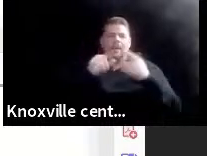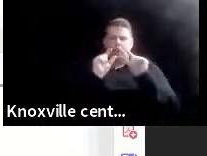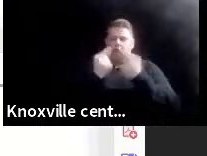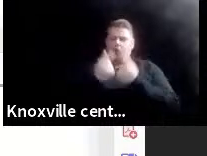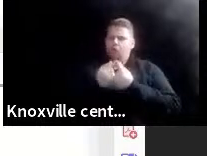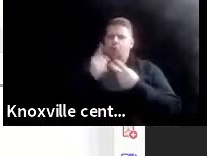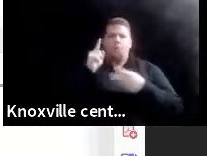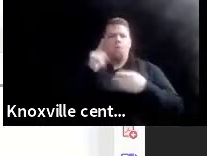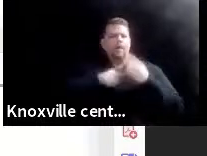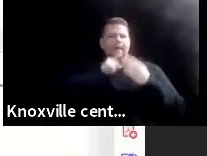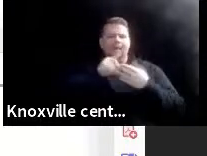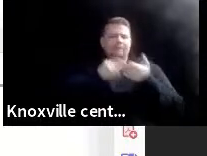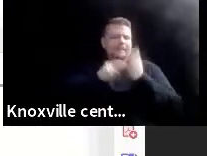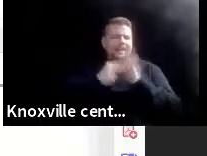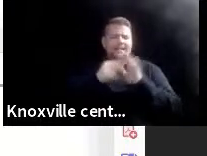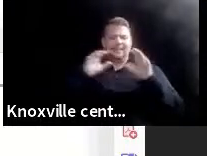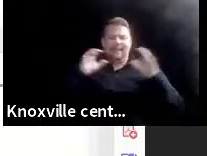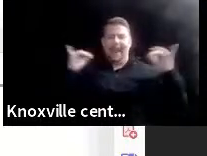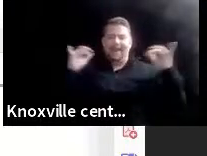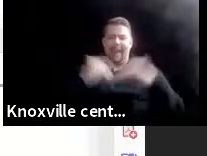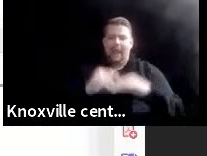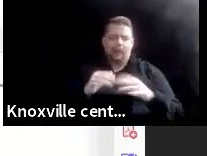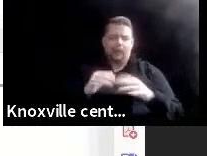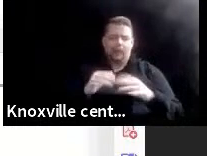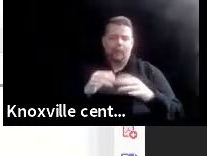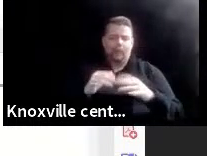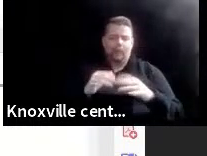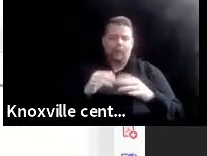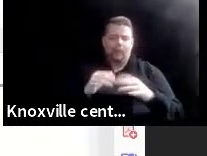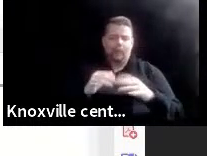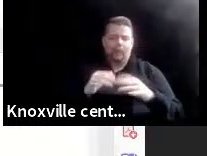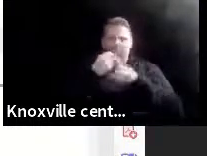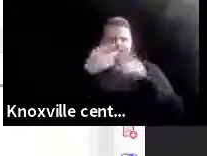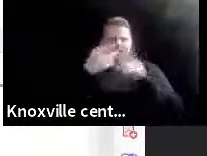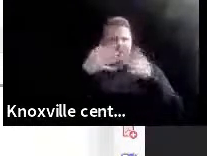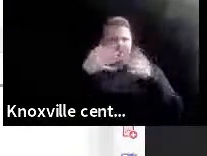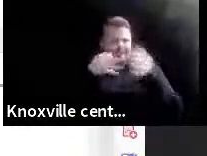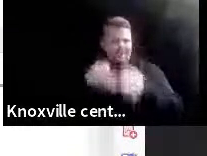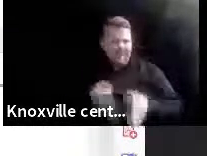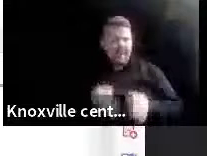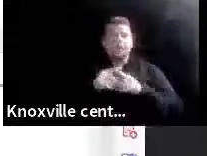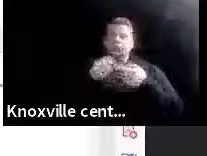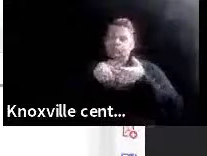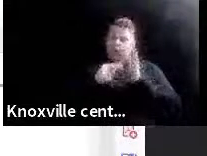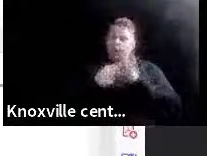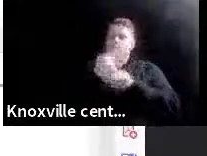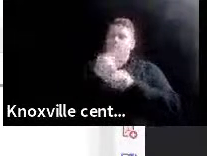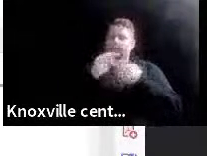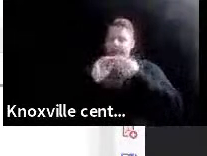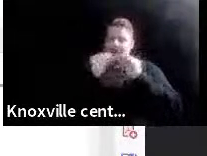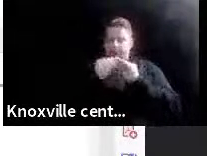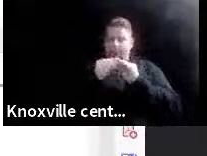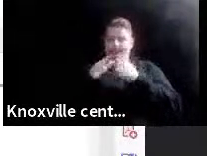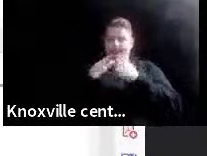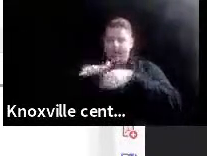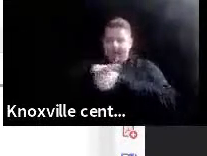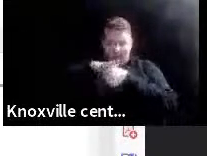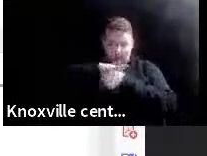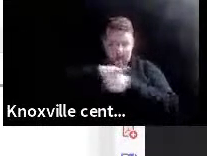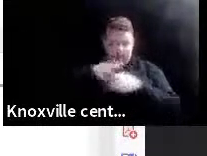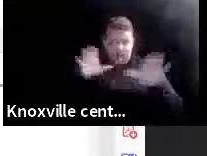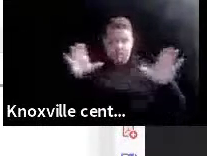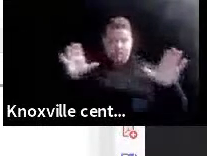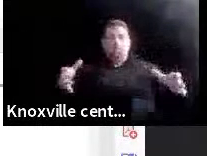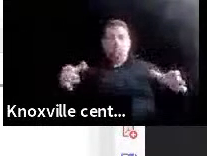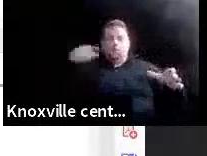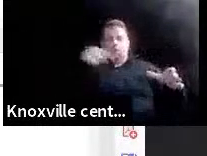gathering? How do you define it? But when you start saying numbers of people within an area,